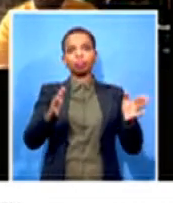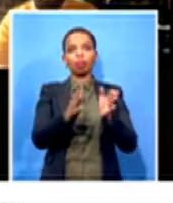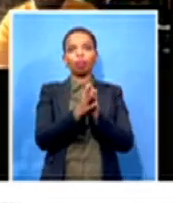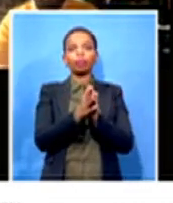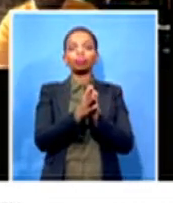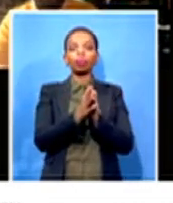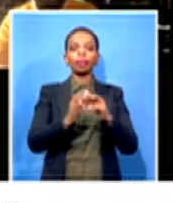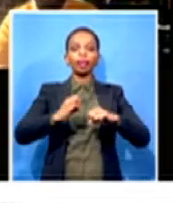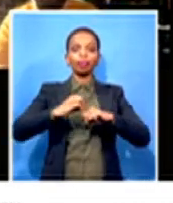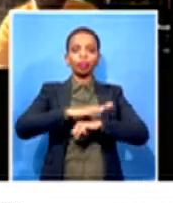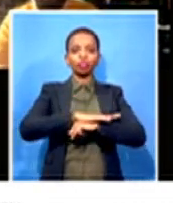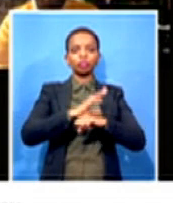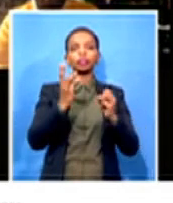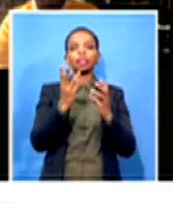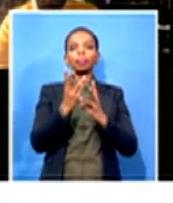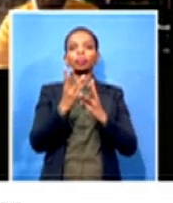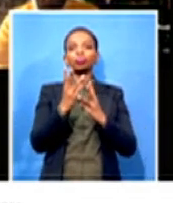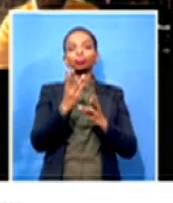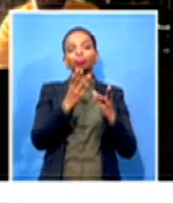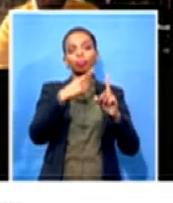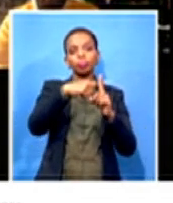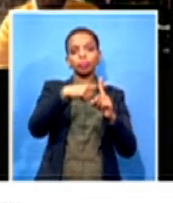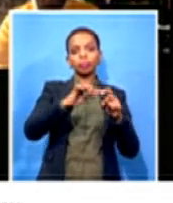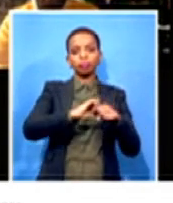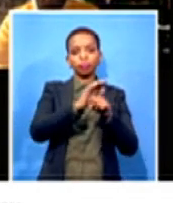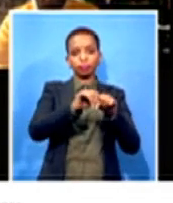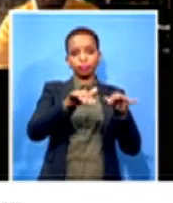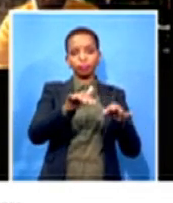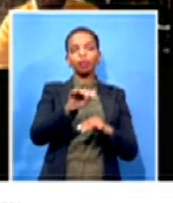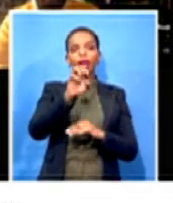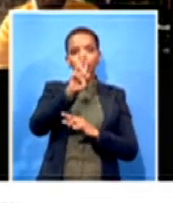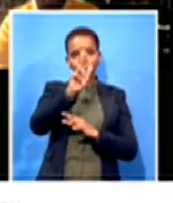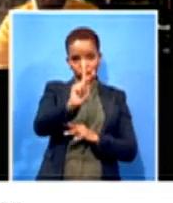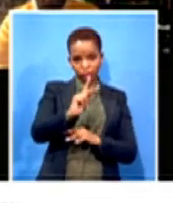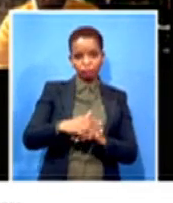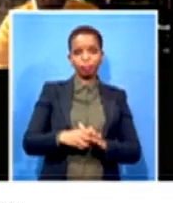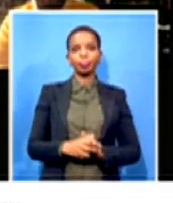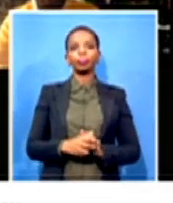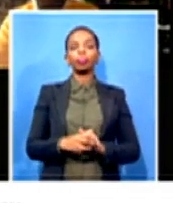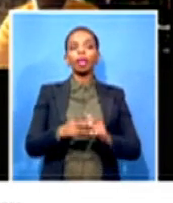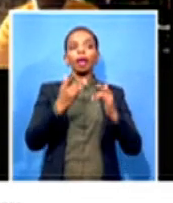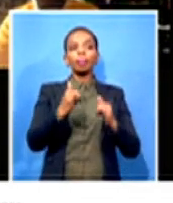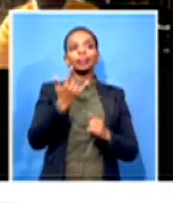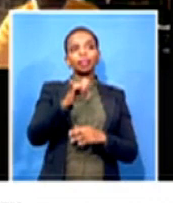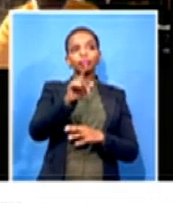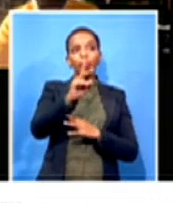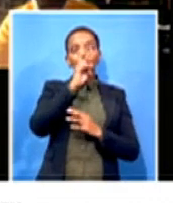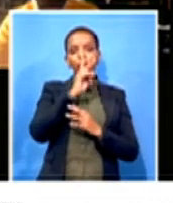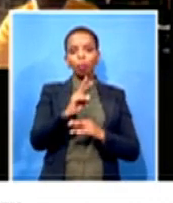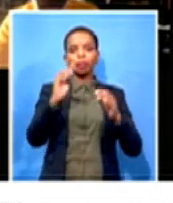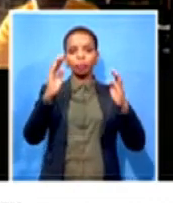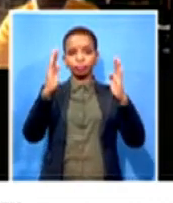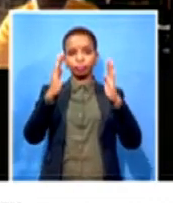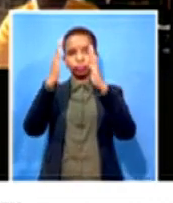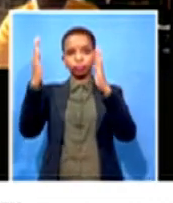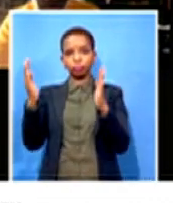UK. Now, if you look at the graph on the right-hand side, this shows the outcome. So what happened to these people